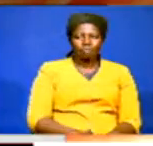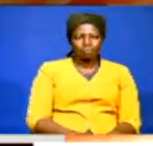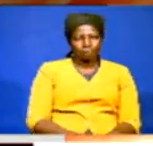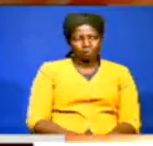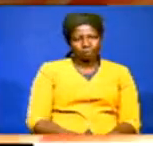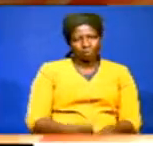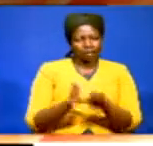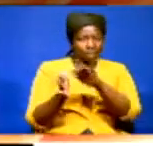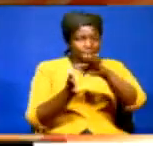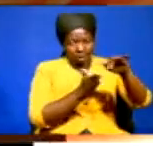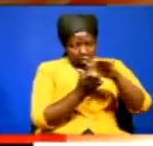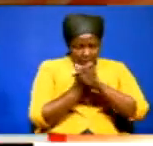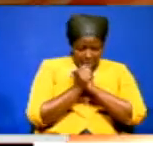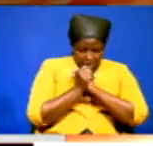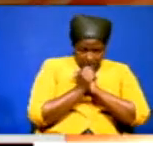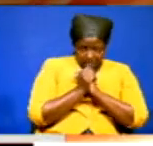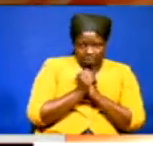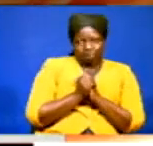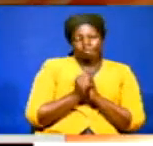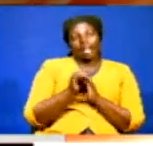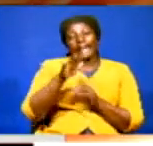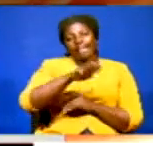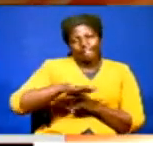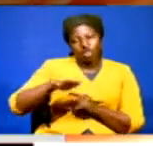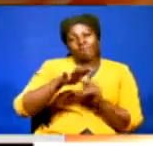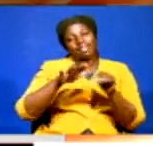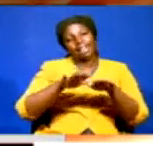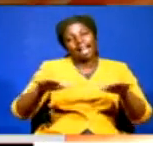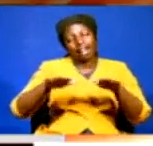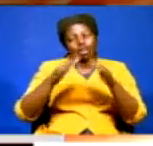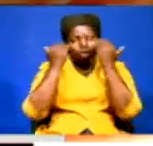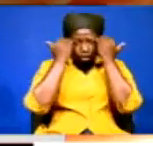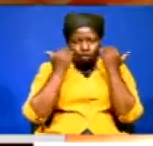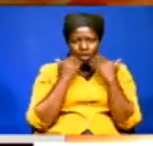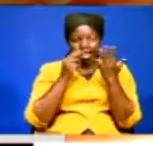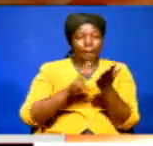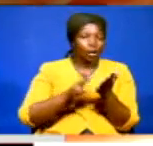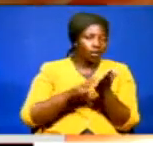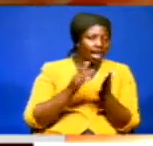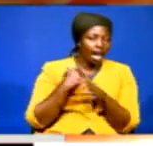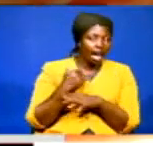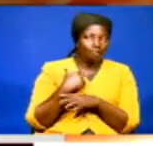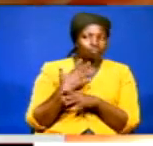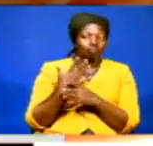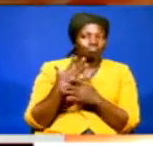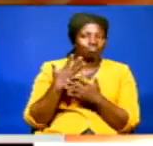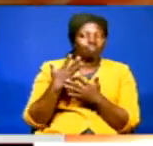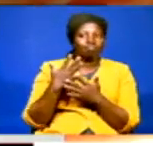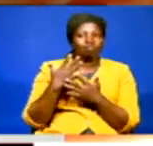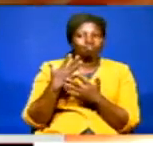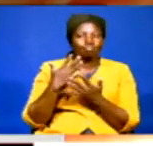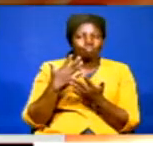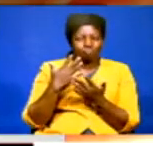And in other news, the Environment and Land Court in Migori has commenced verification to bring to an end a land tussle that has